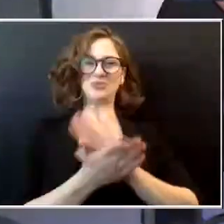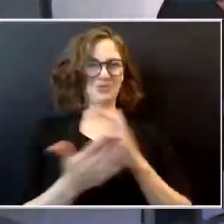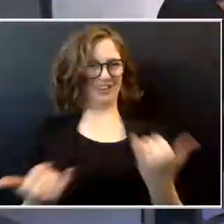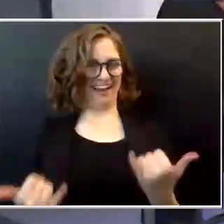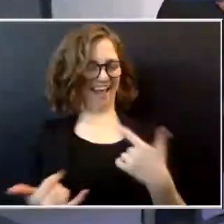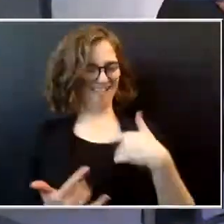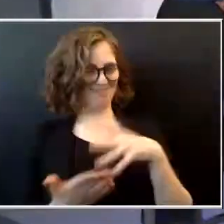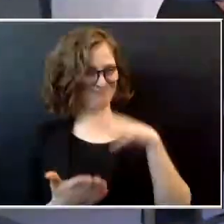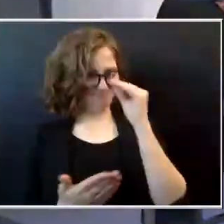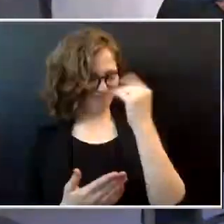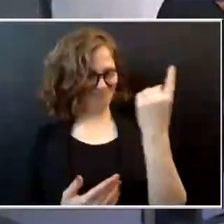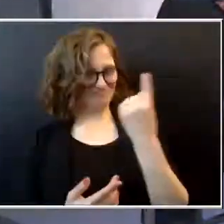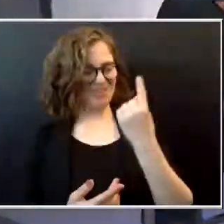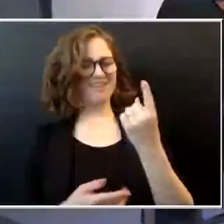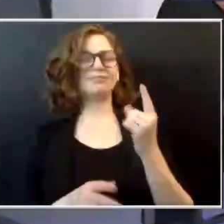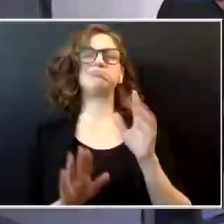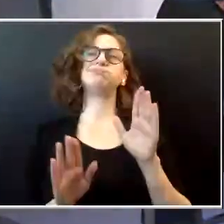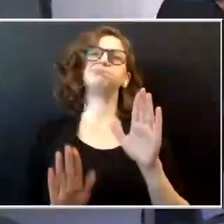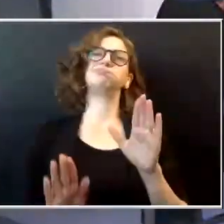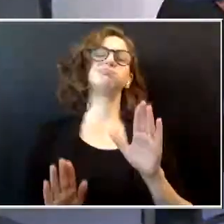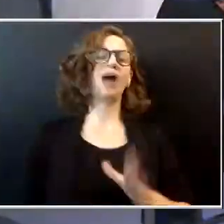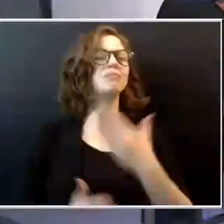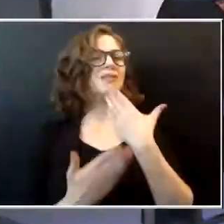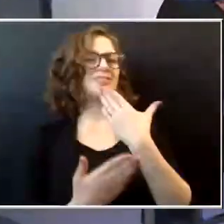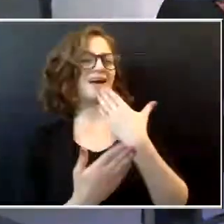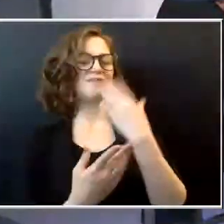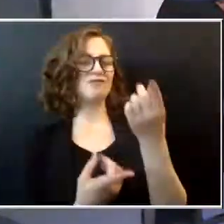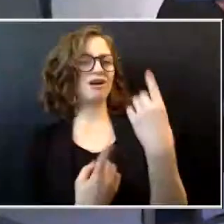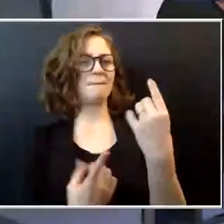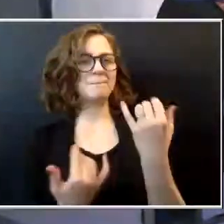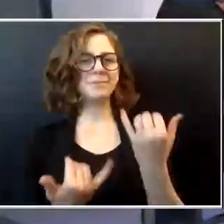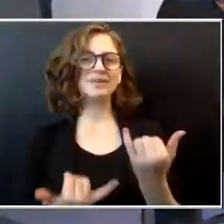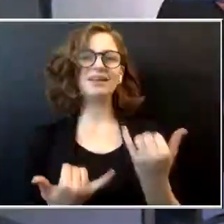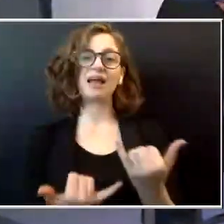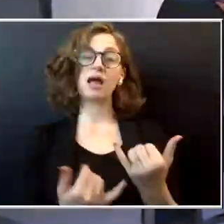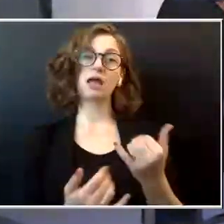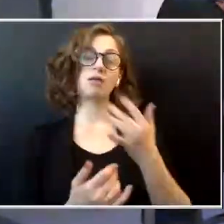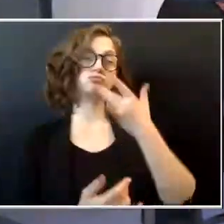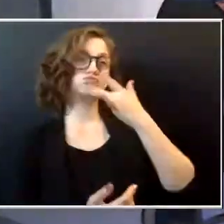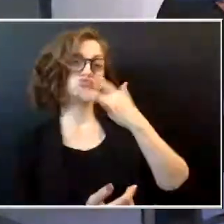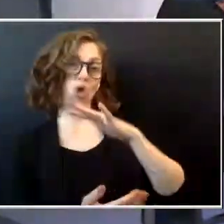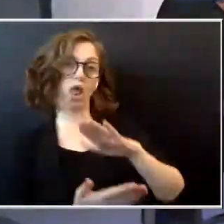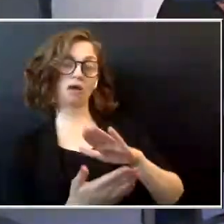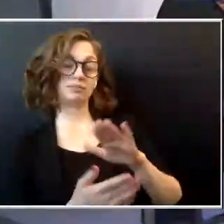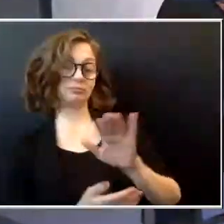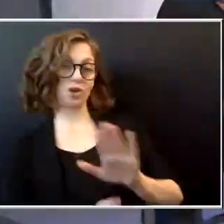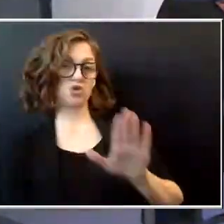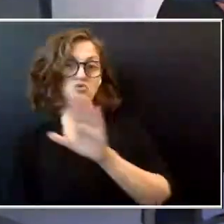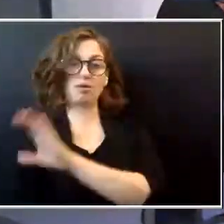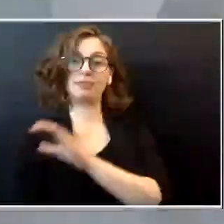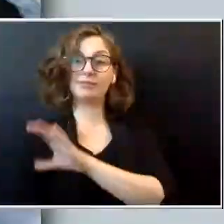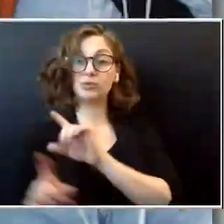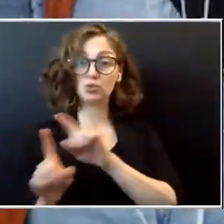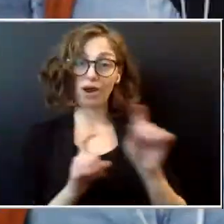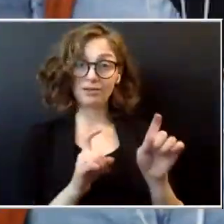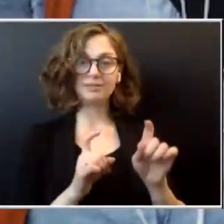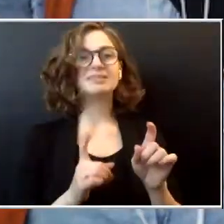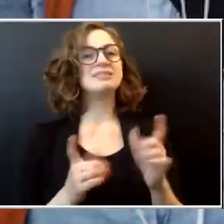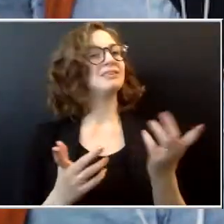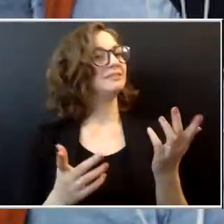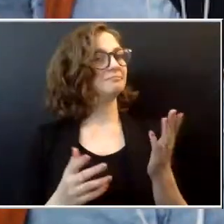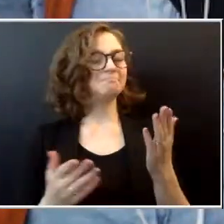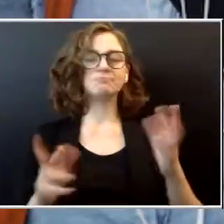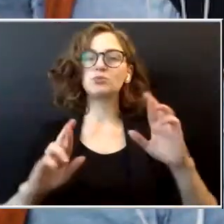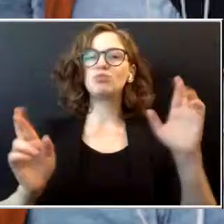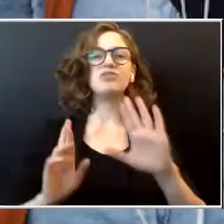for being on the program with us, and good luck on those clinical trials. Hey, we are here to answer your questions. Send them